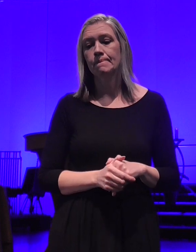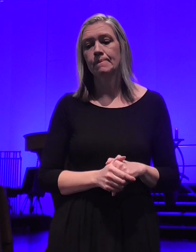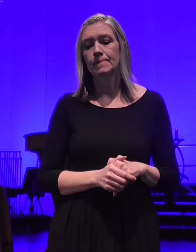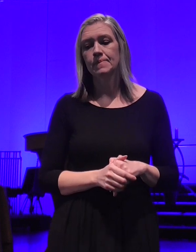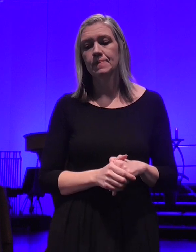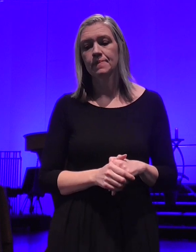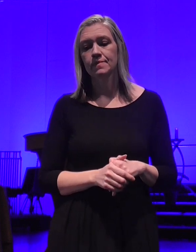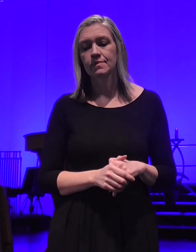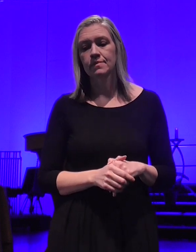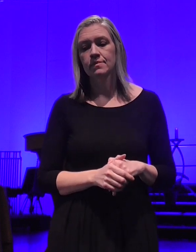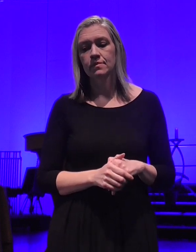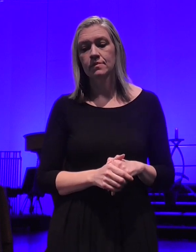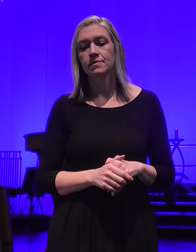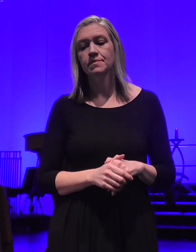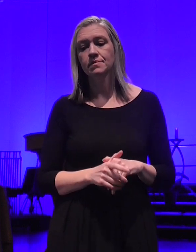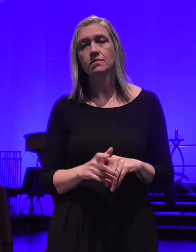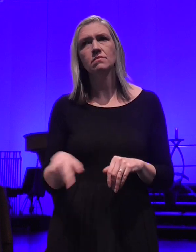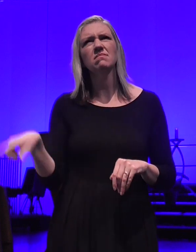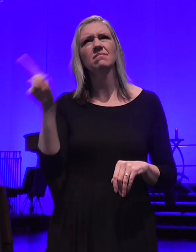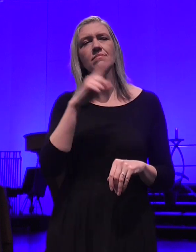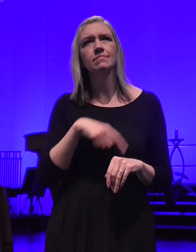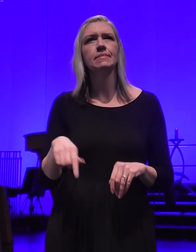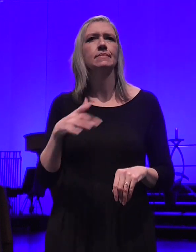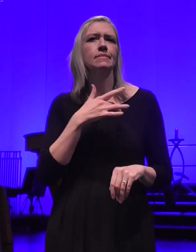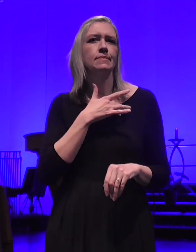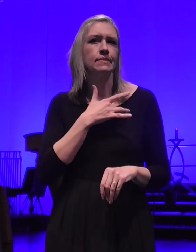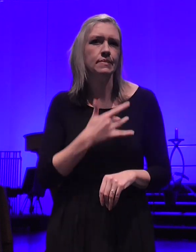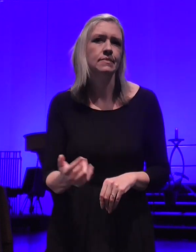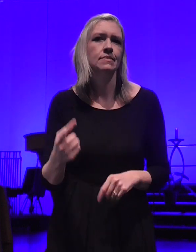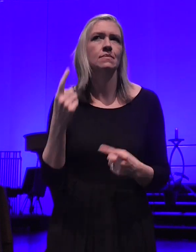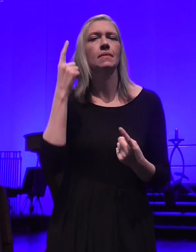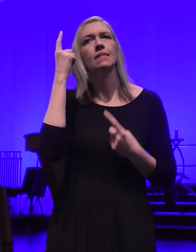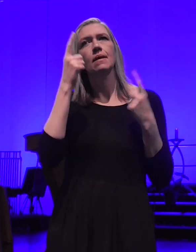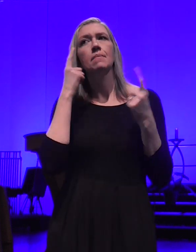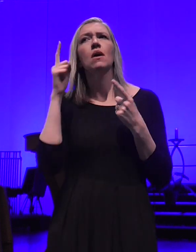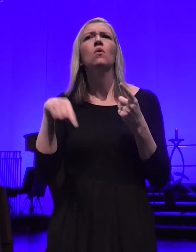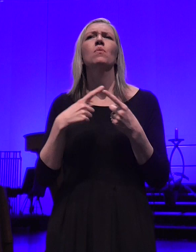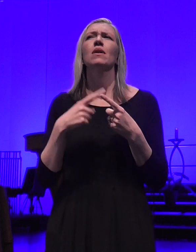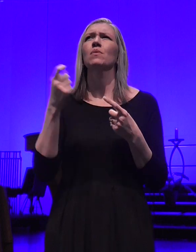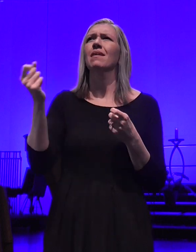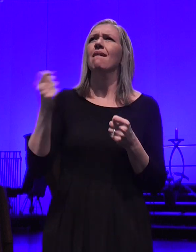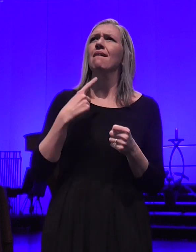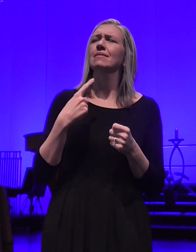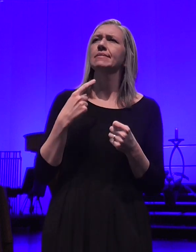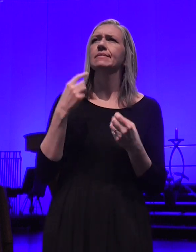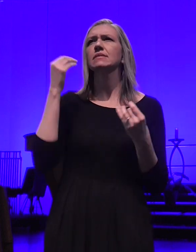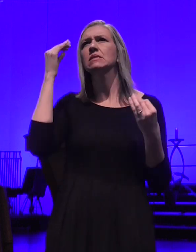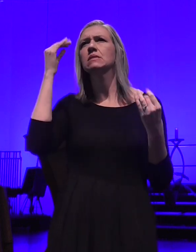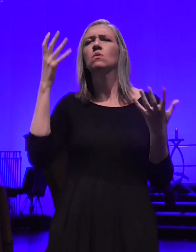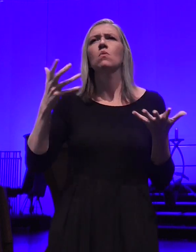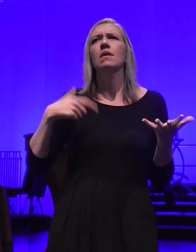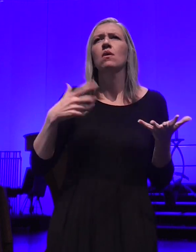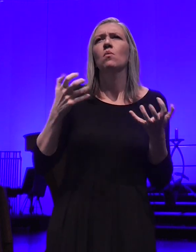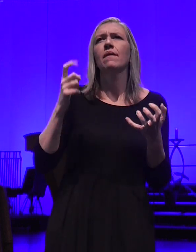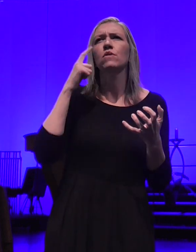We all think generally these days when we ask what we want for Christmas in this transactional way. But how wonderful it is